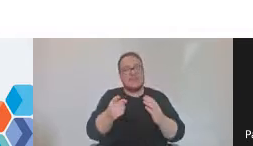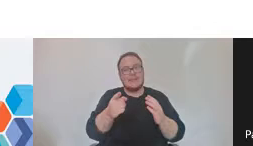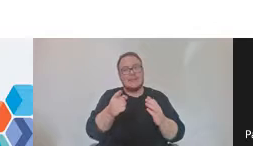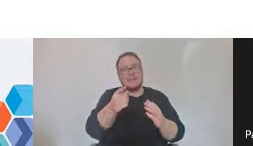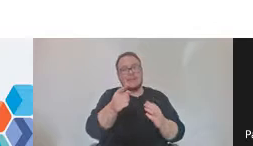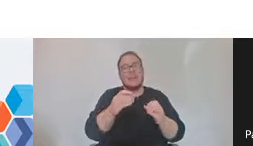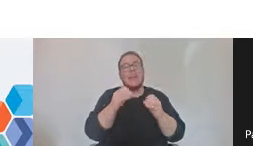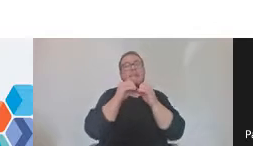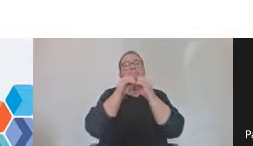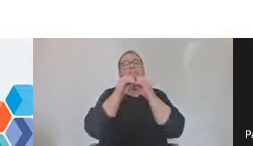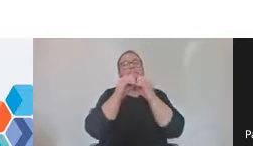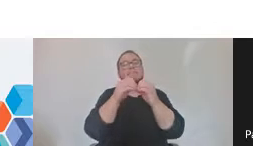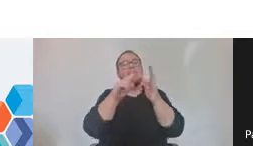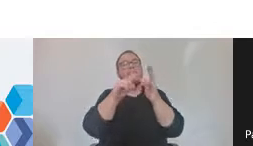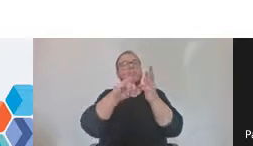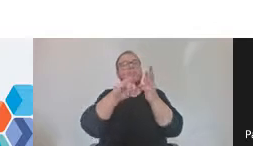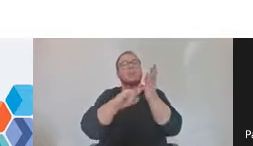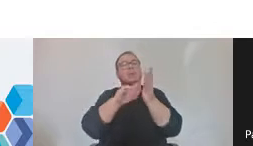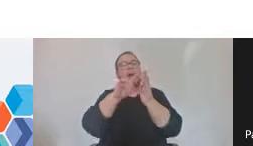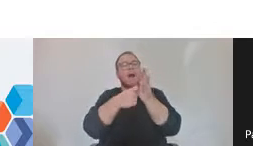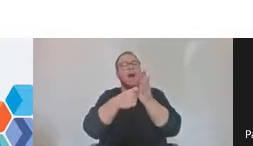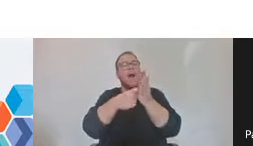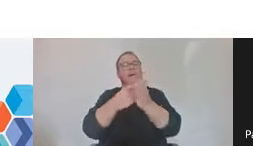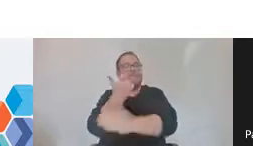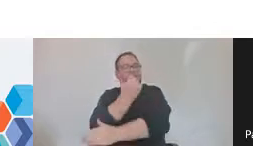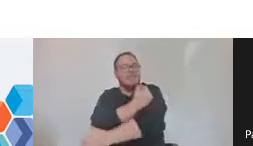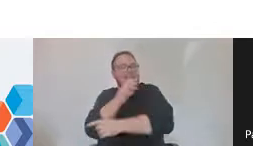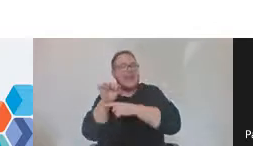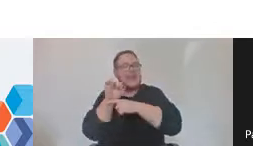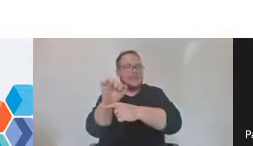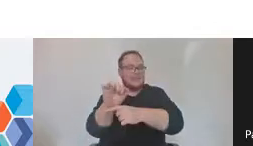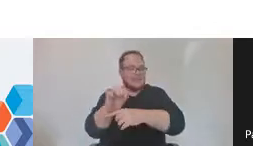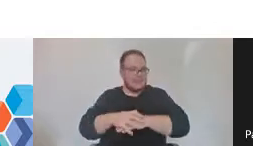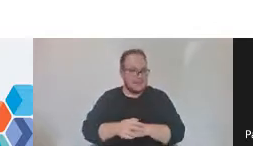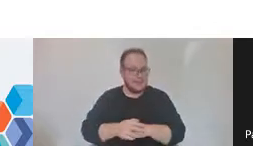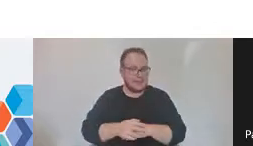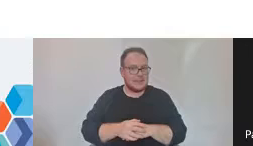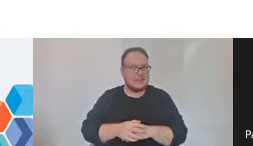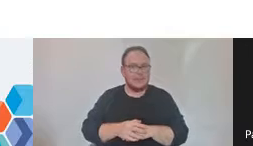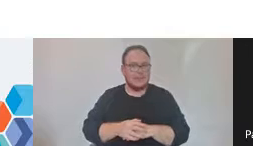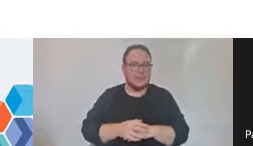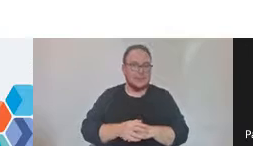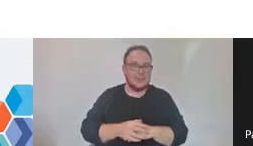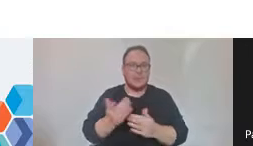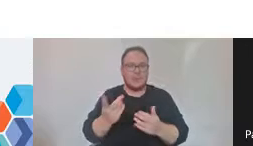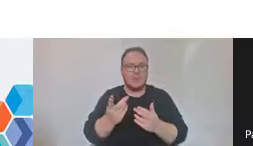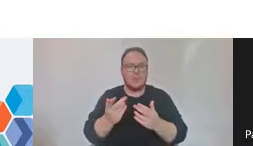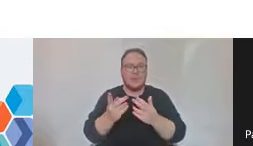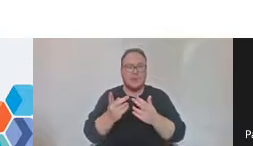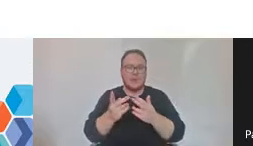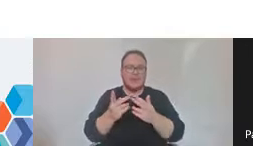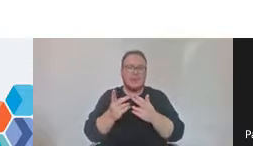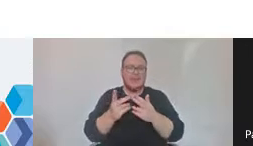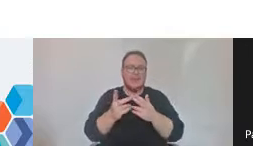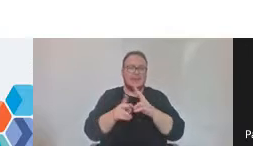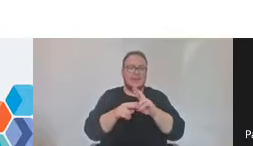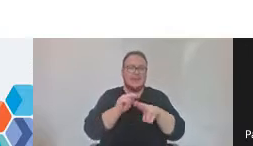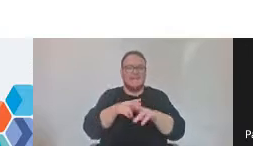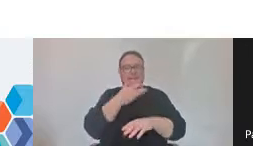programme. Everybody over 50, everybody over 16 who has an underlying health condition, effectively the